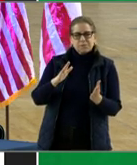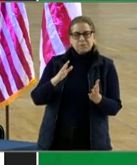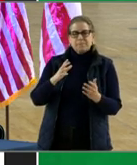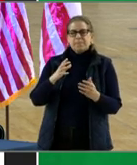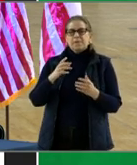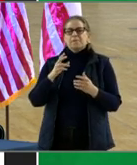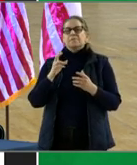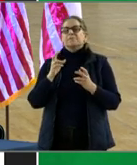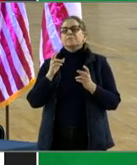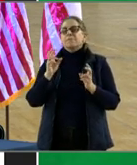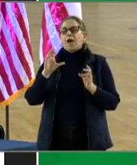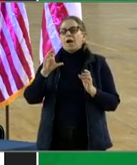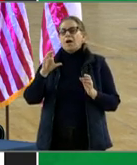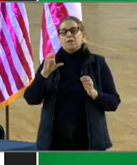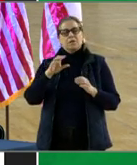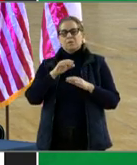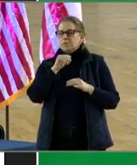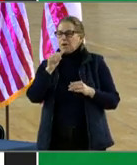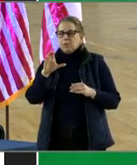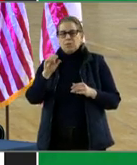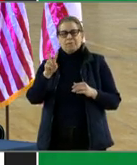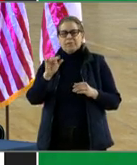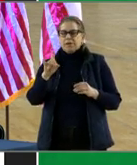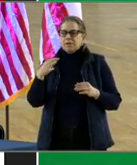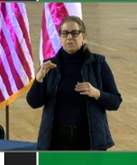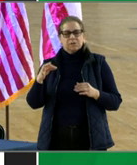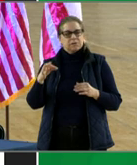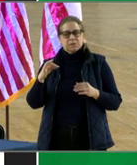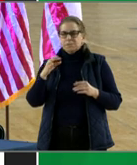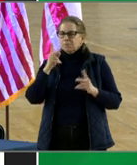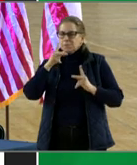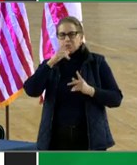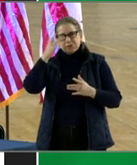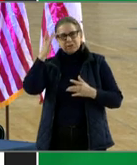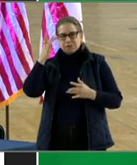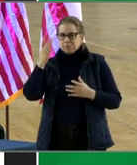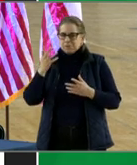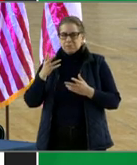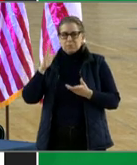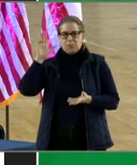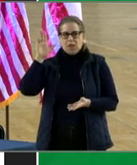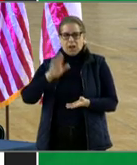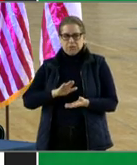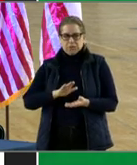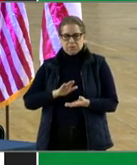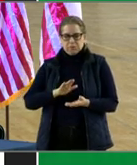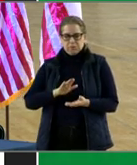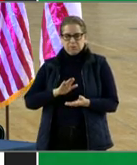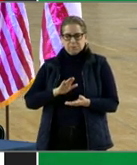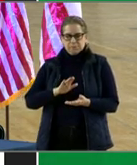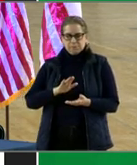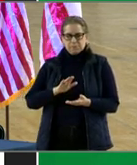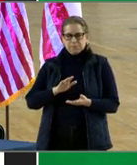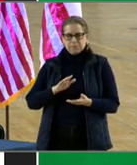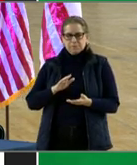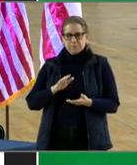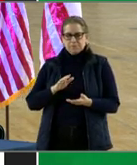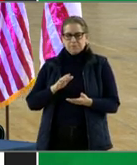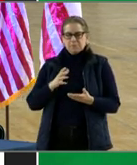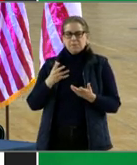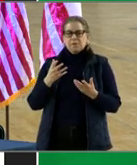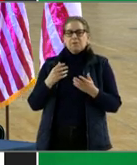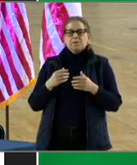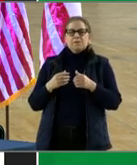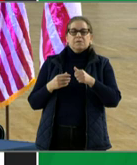seeing it's continuing to see an increase on a daily basis of the number of patients who are in all district hospitals related to